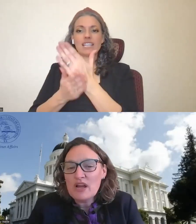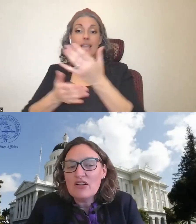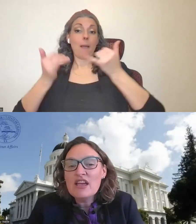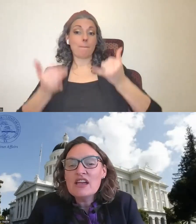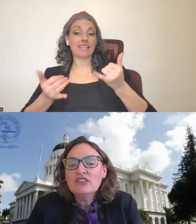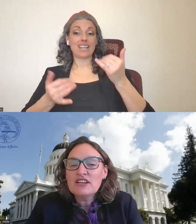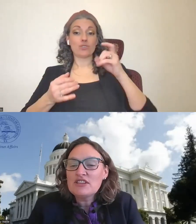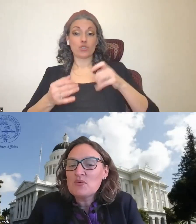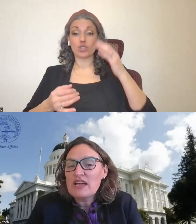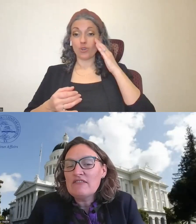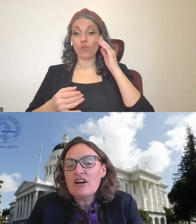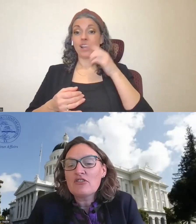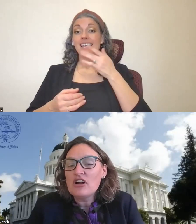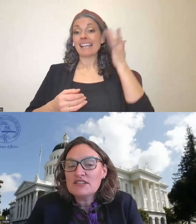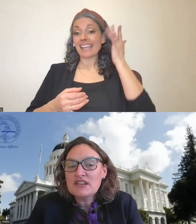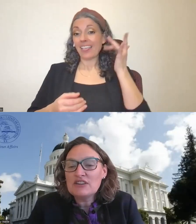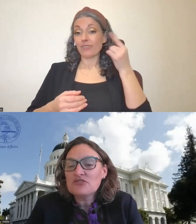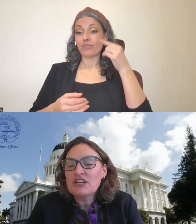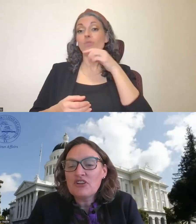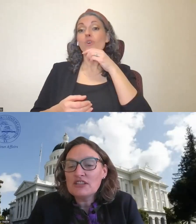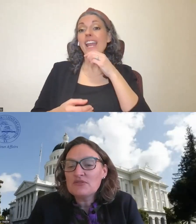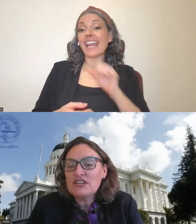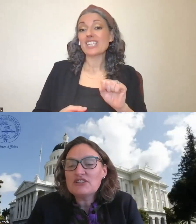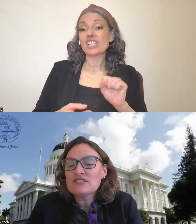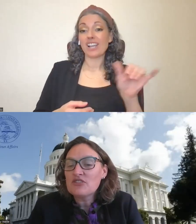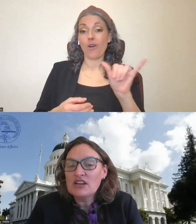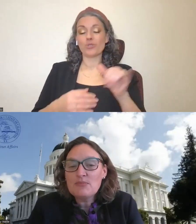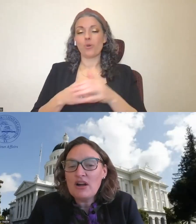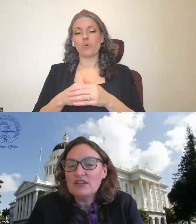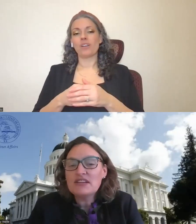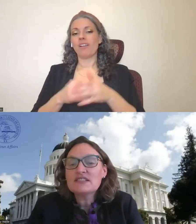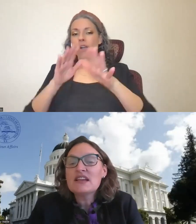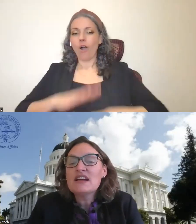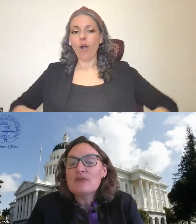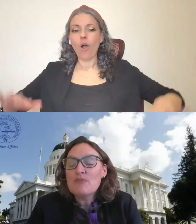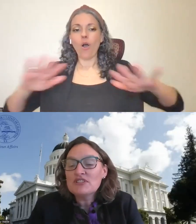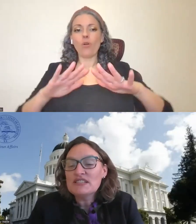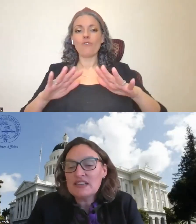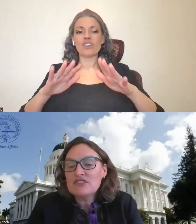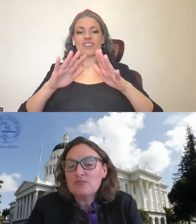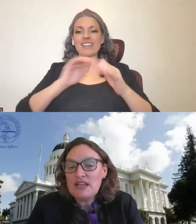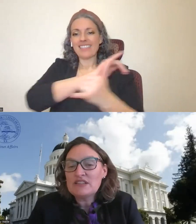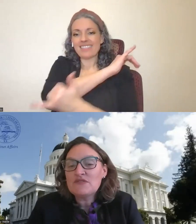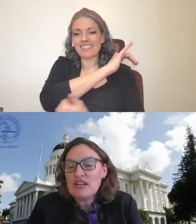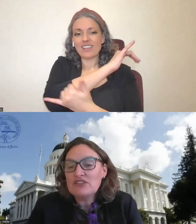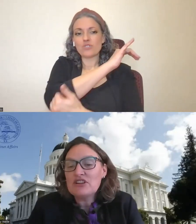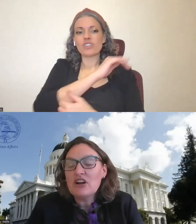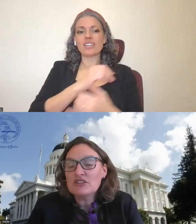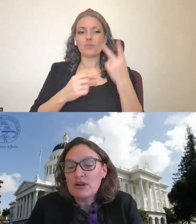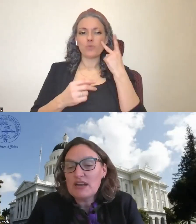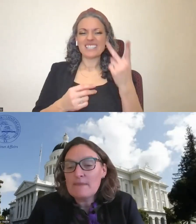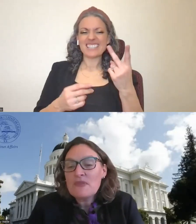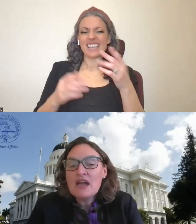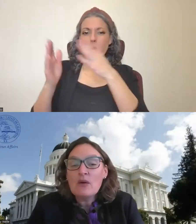as well. Look at this wave across the country, across the regions, across the politics. that multi-sector plans for aging